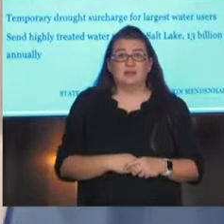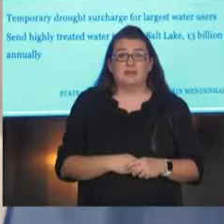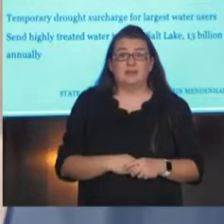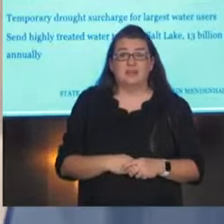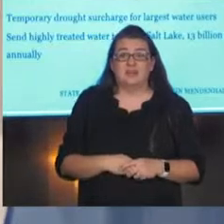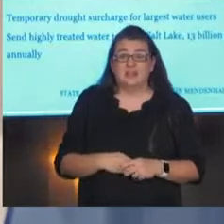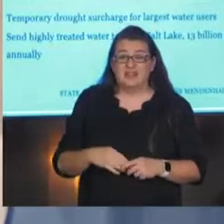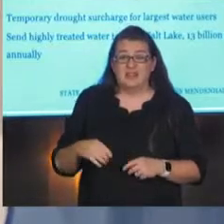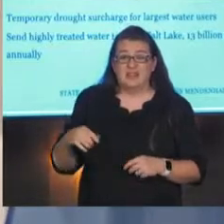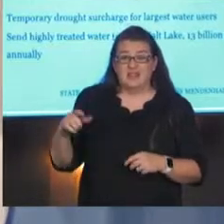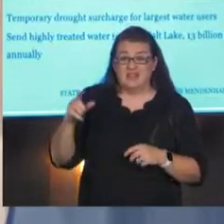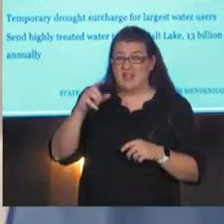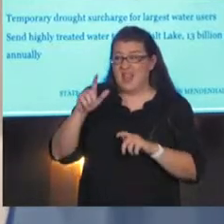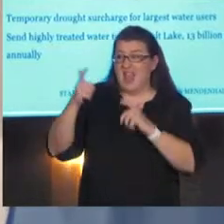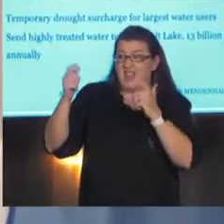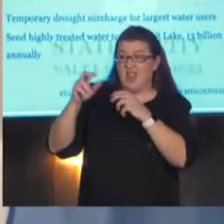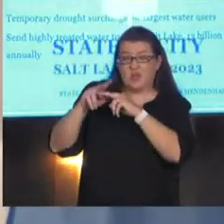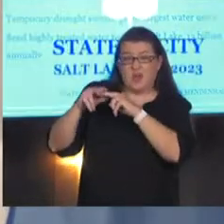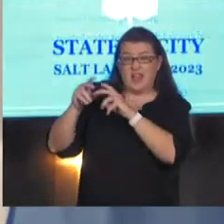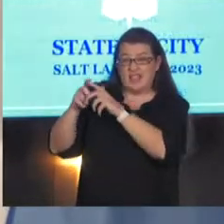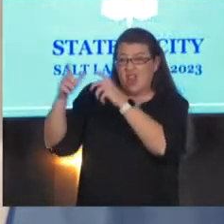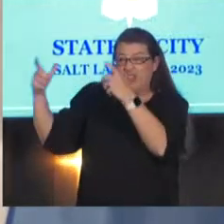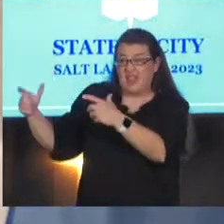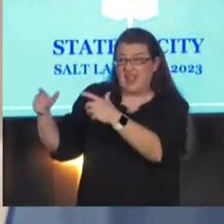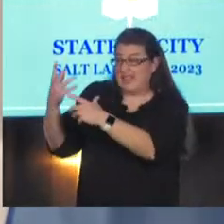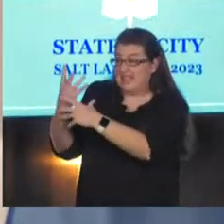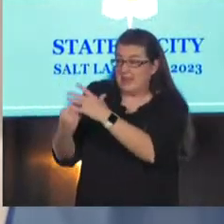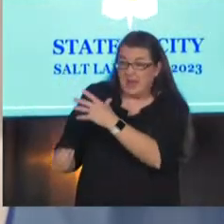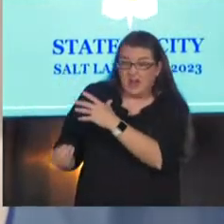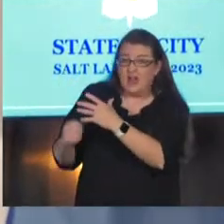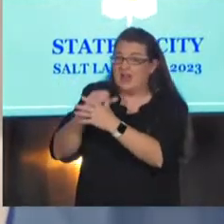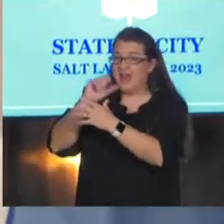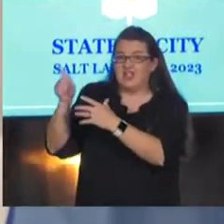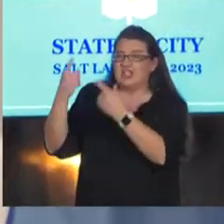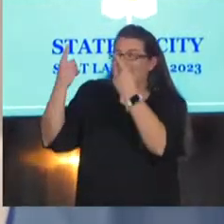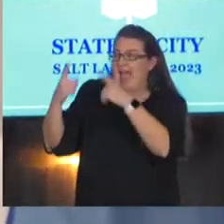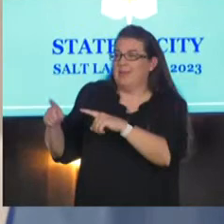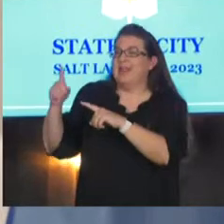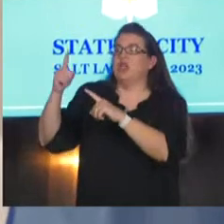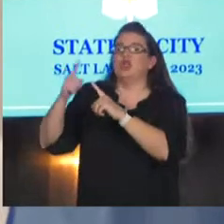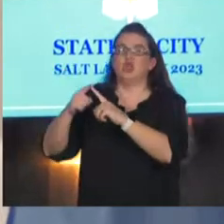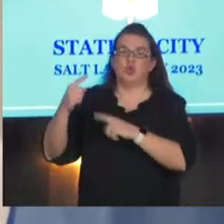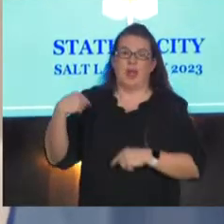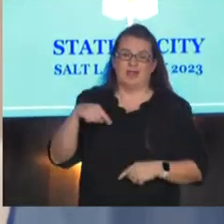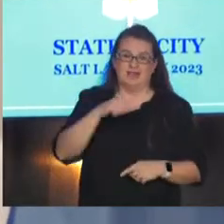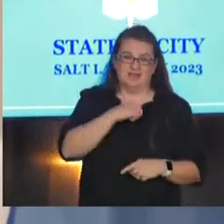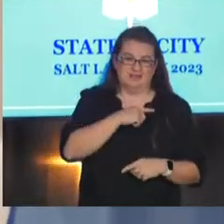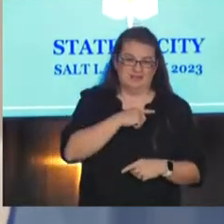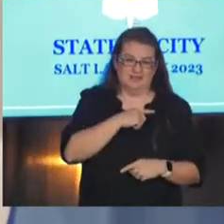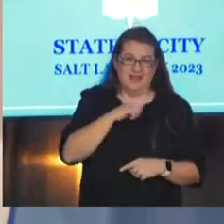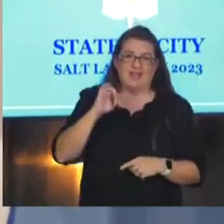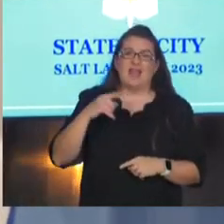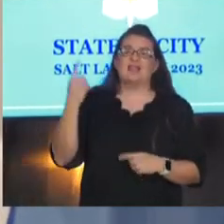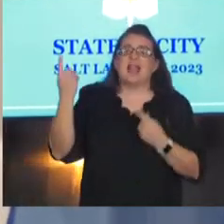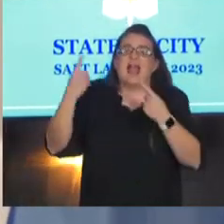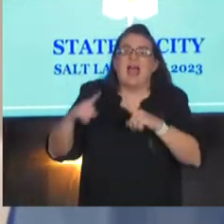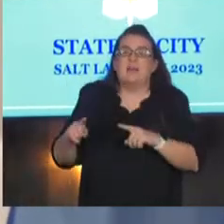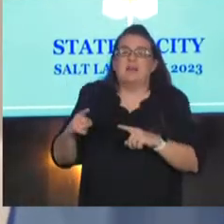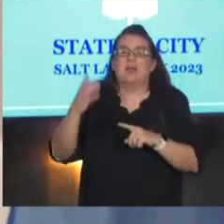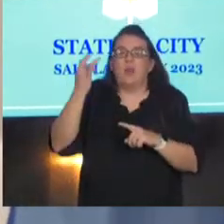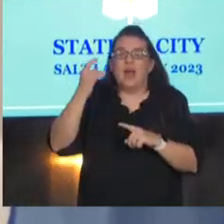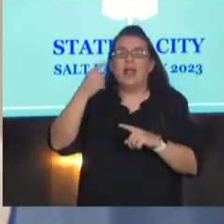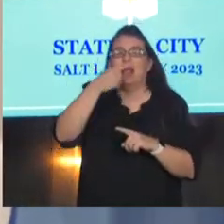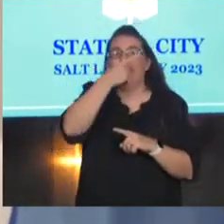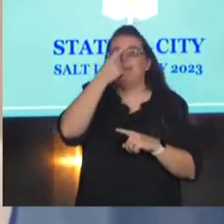The disappearance of the Great Salt Lake is not something that's just happening to us. It's something that is happening largely